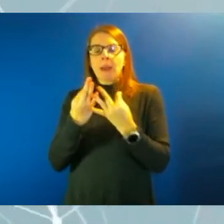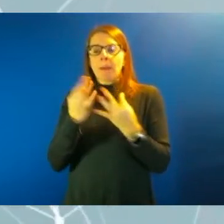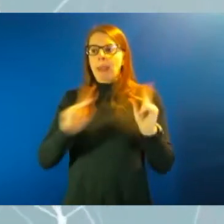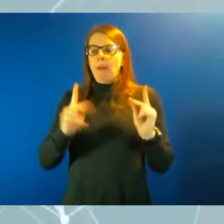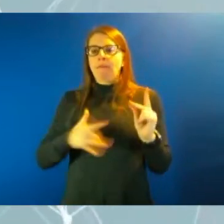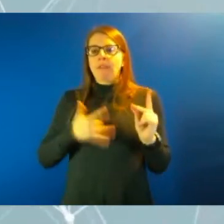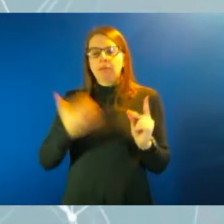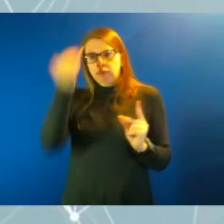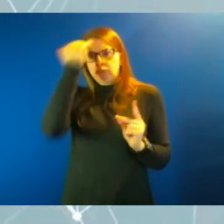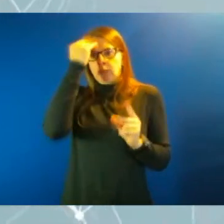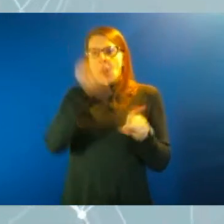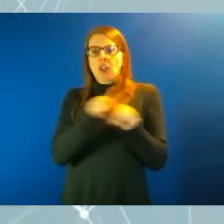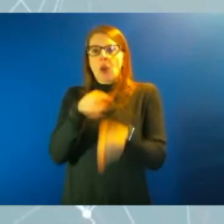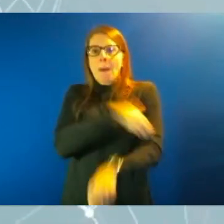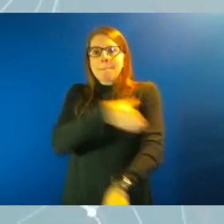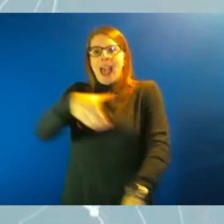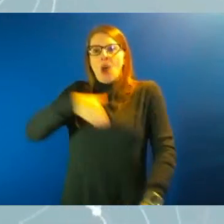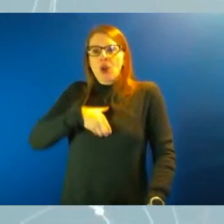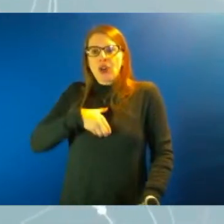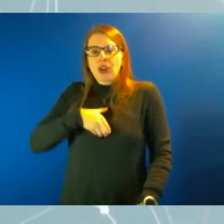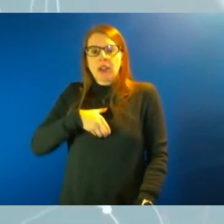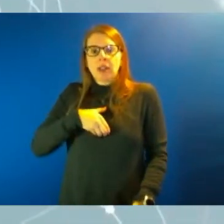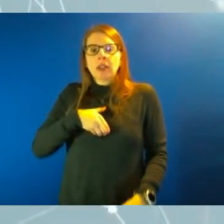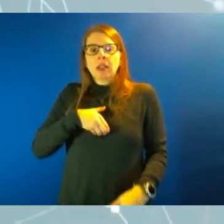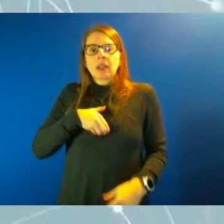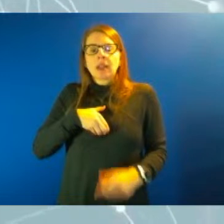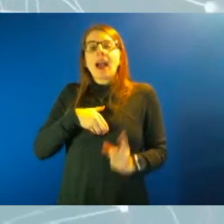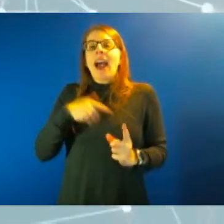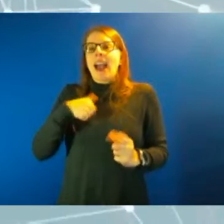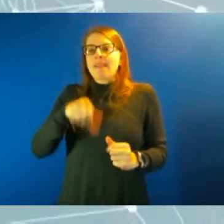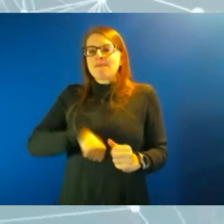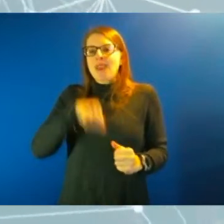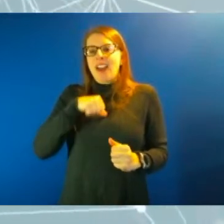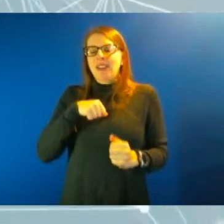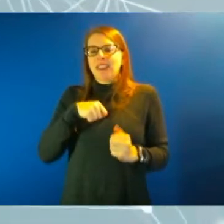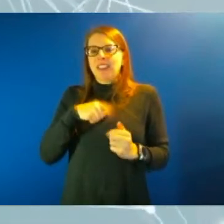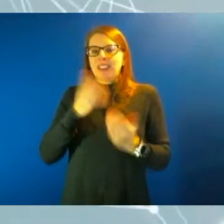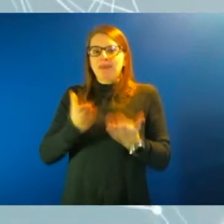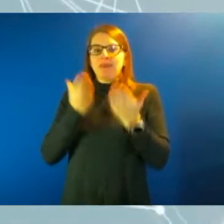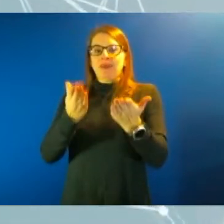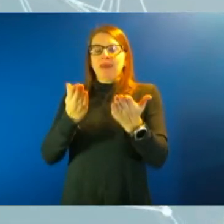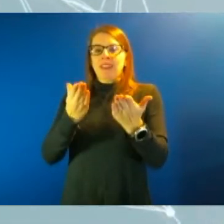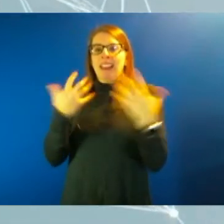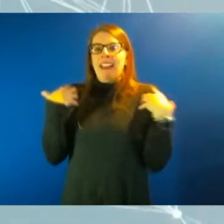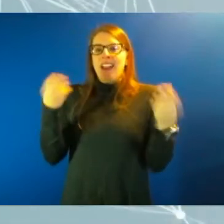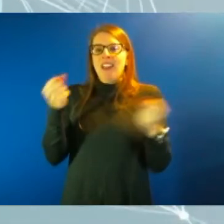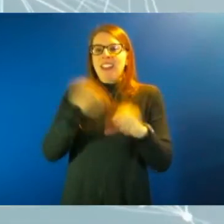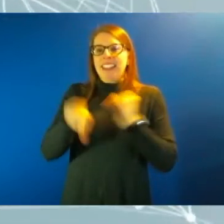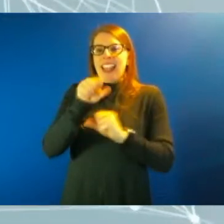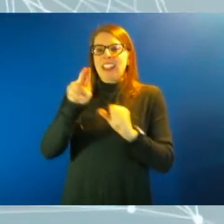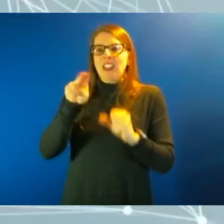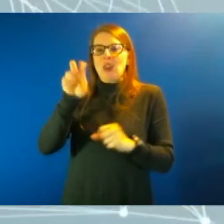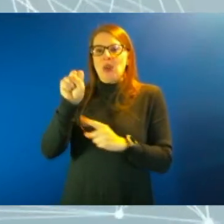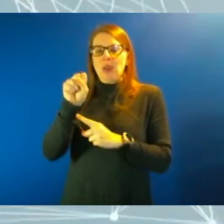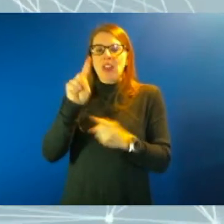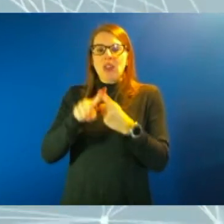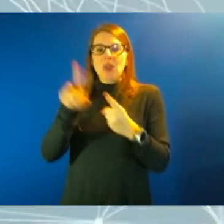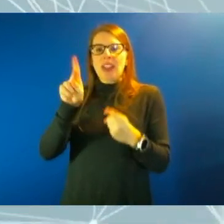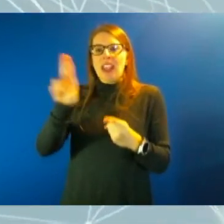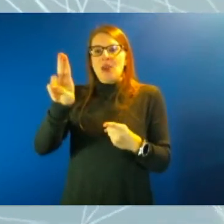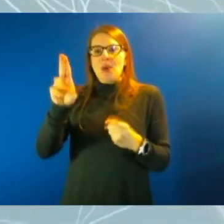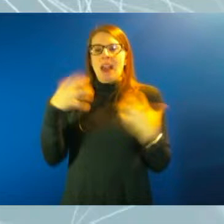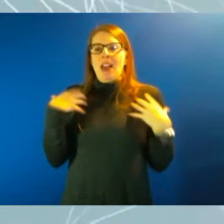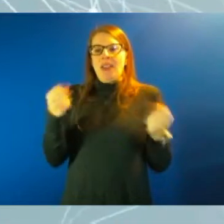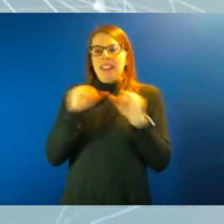empowered. In that vein, I'm proud to present the ShareCare Emmy Award for Health and Science News to the University of Kansas Health System.